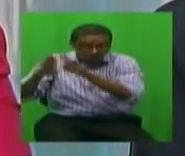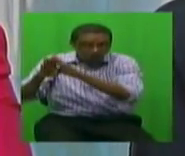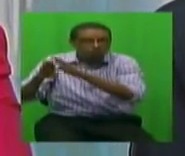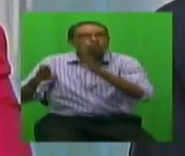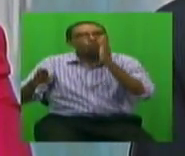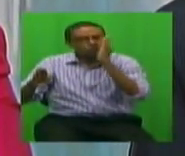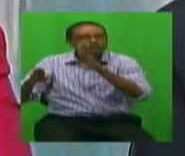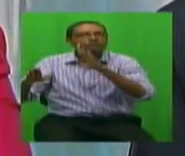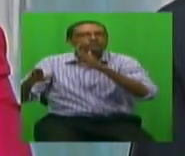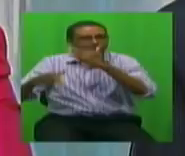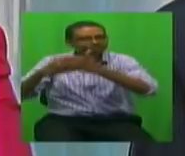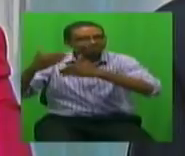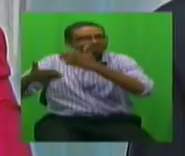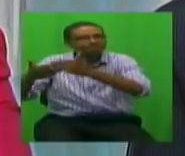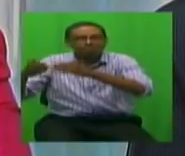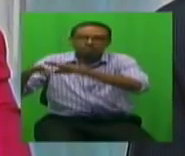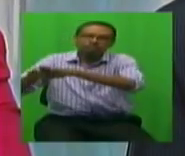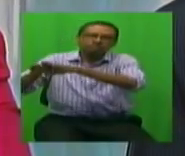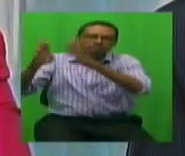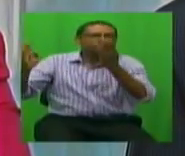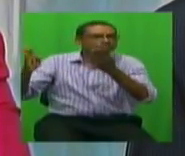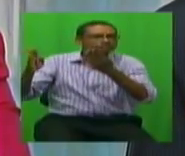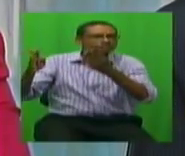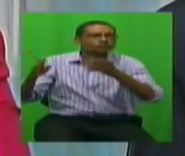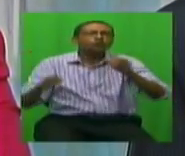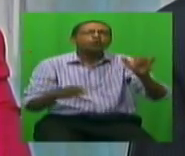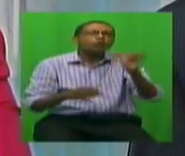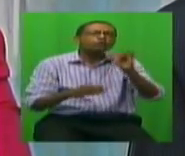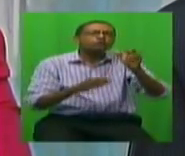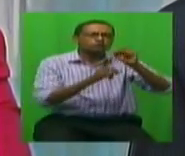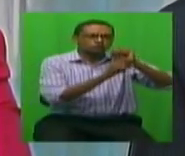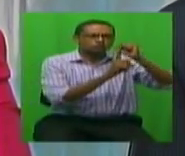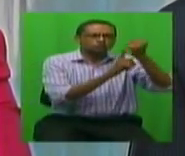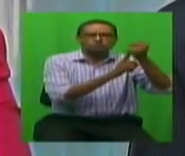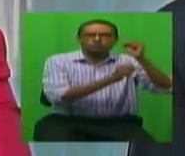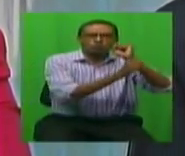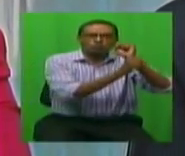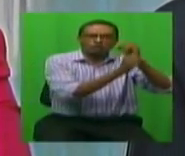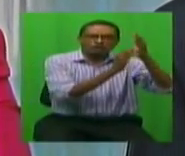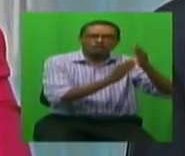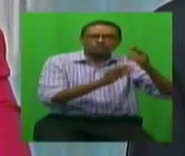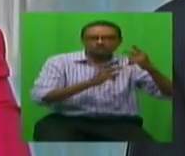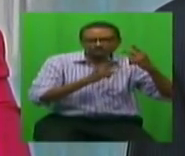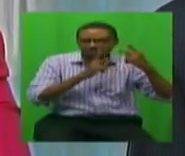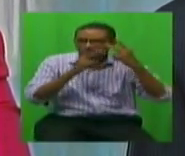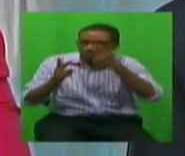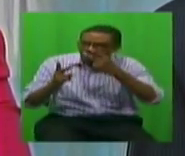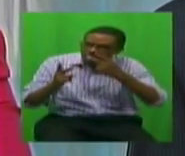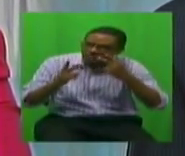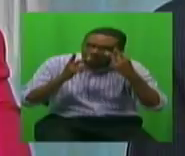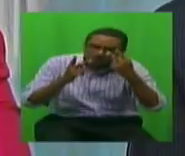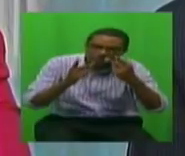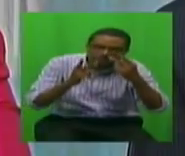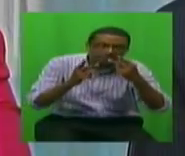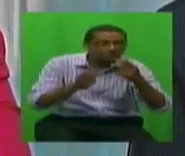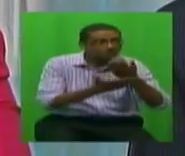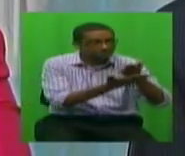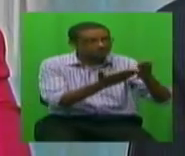social workers who have visited these schools, and they continue to visit these schools, providing the necessary support to both